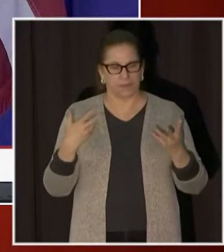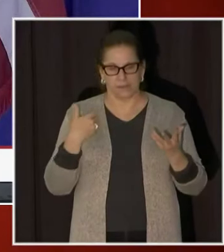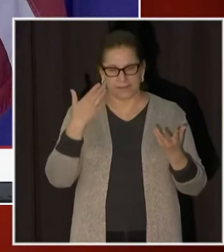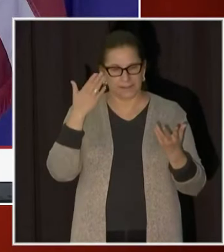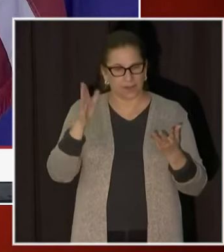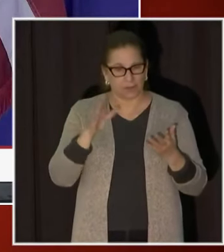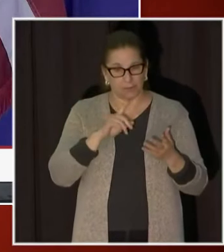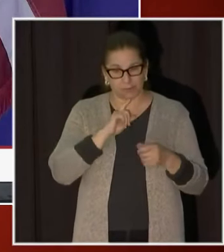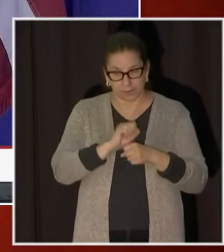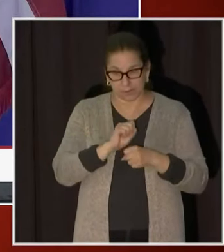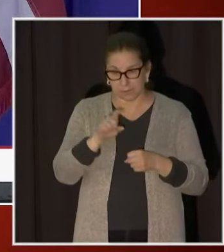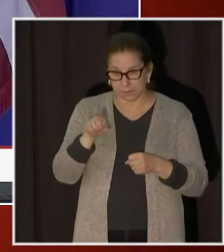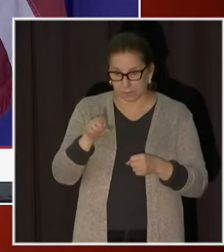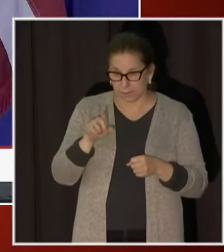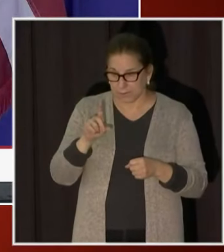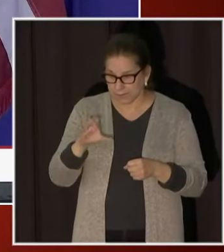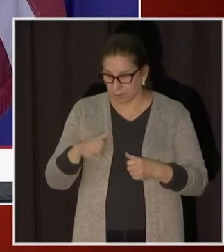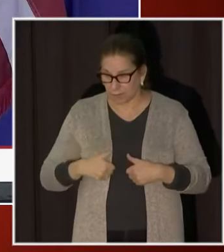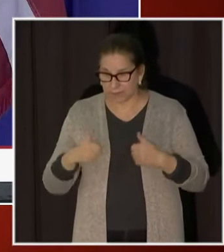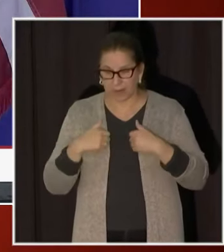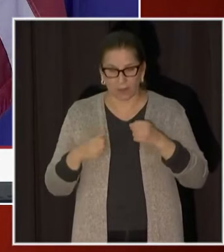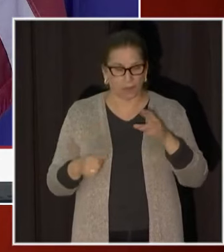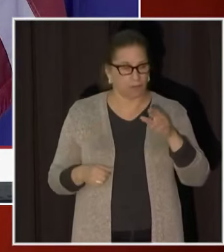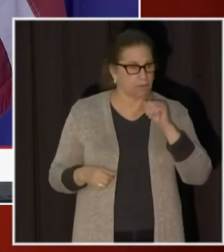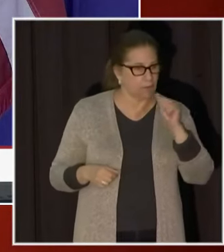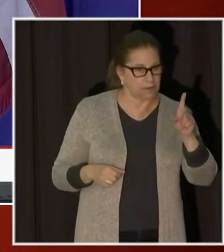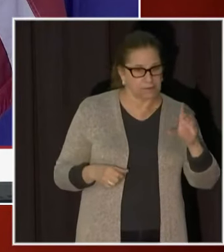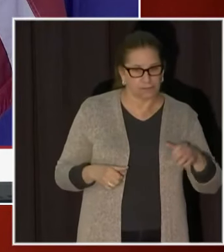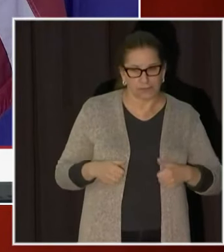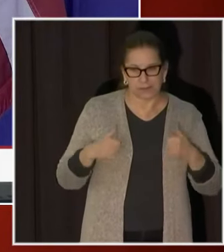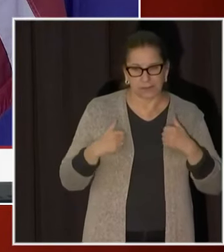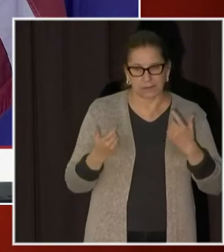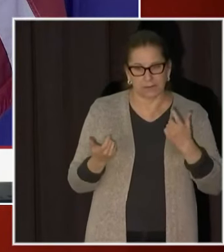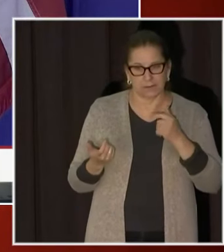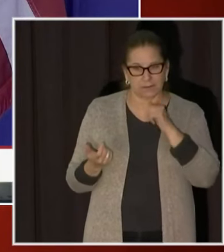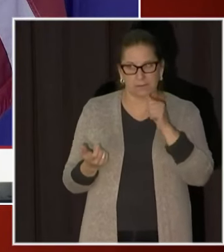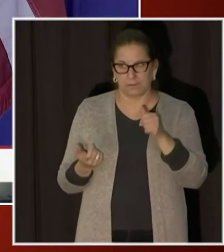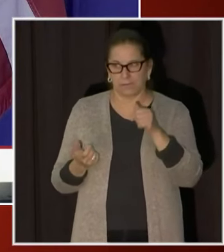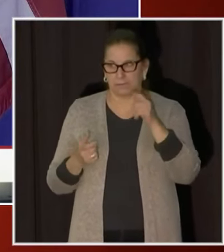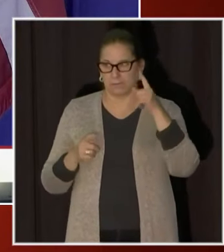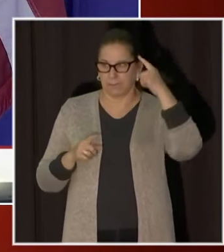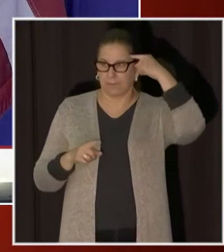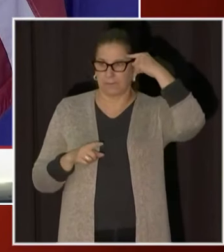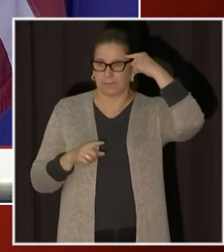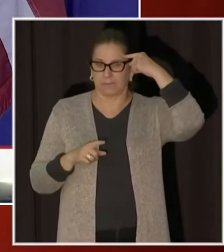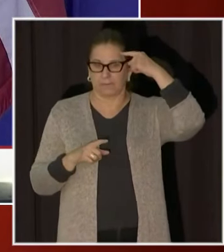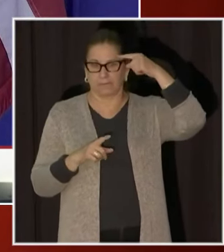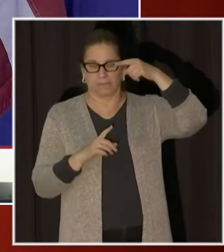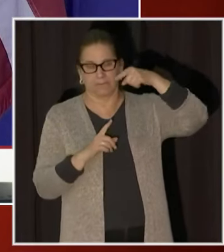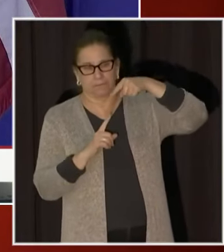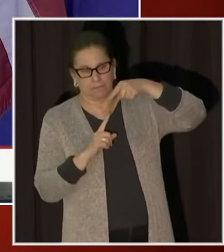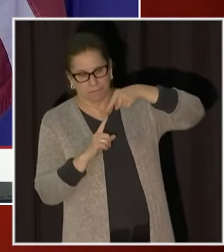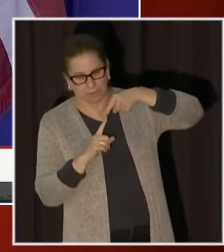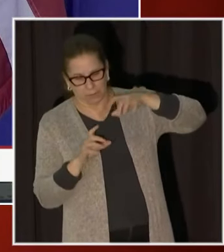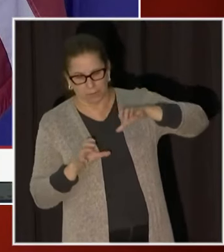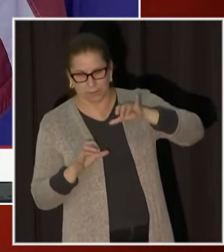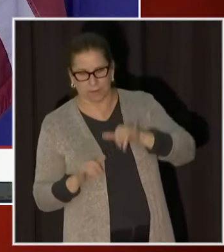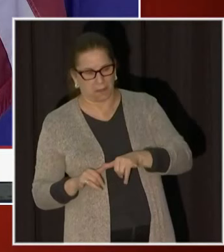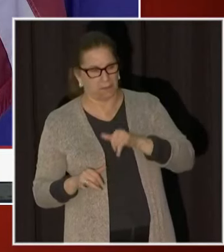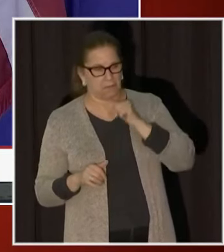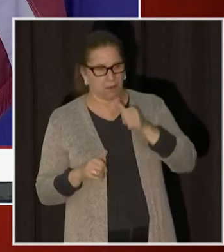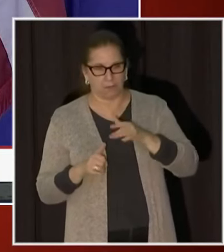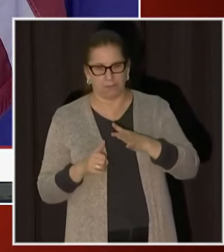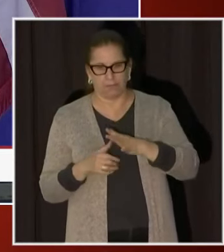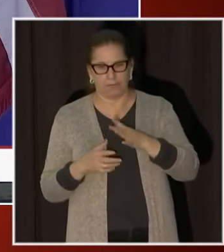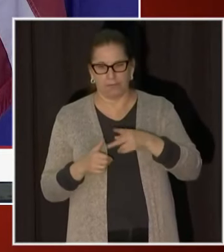but we don't have any reason to think that the non-COVID would be performing any differently during the pandemic response. We'll take a few more.